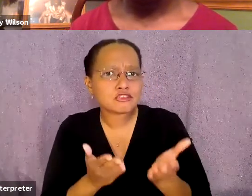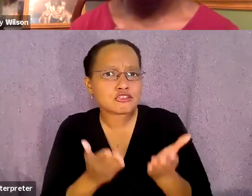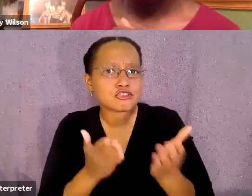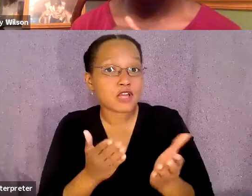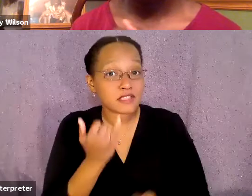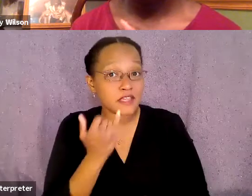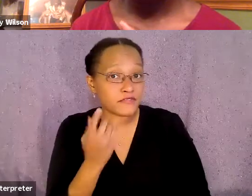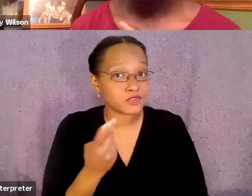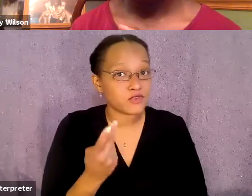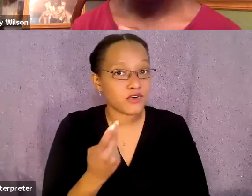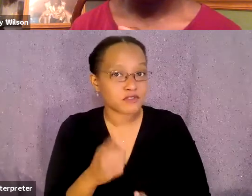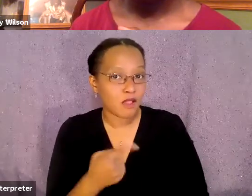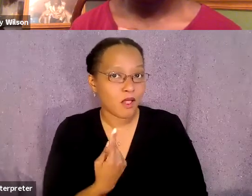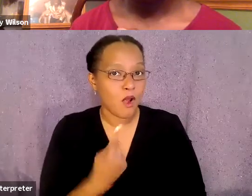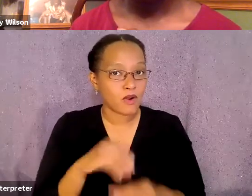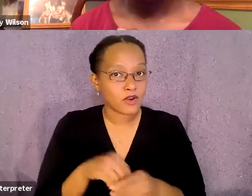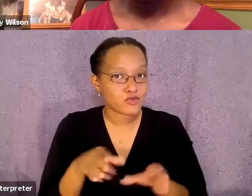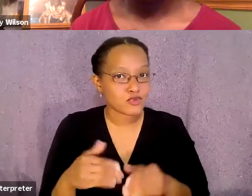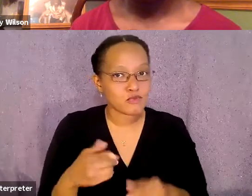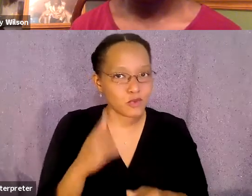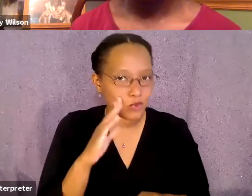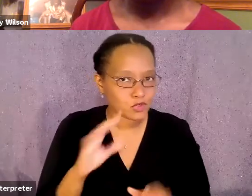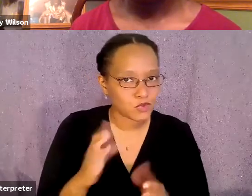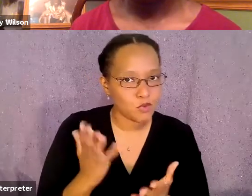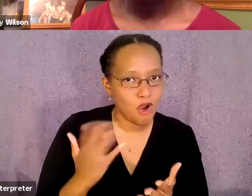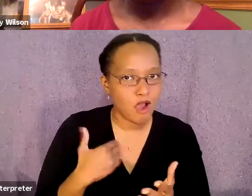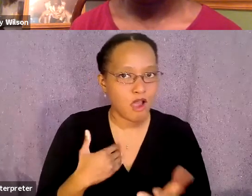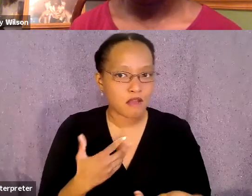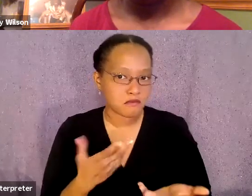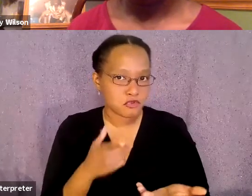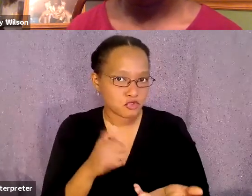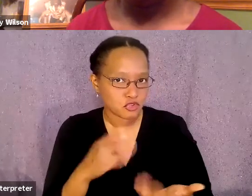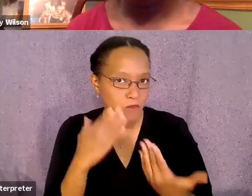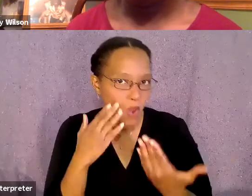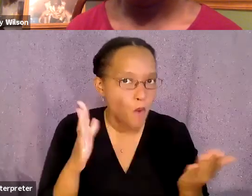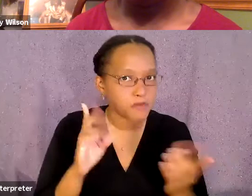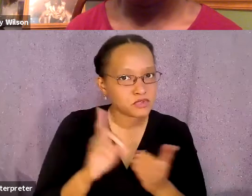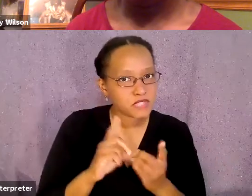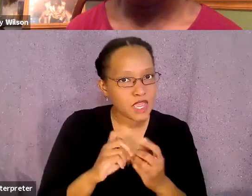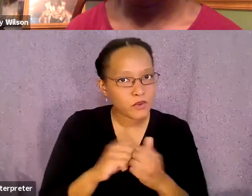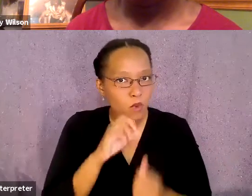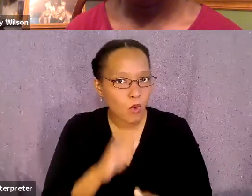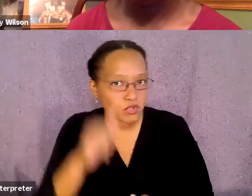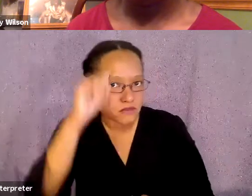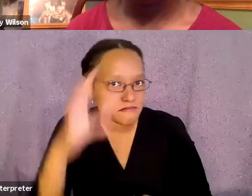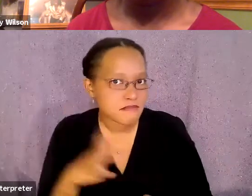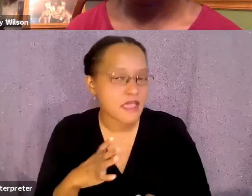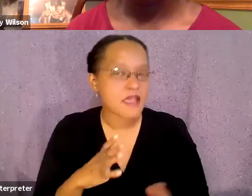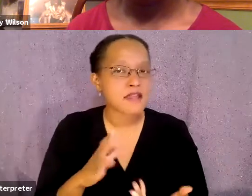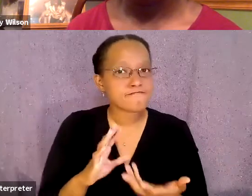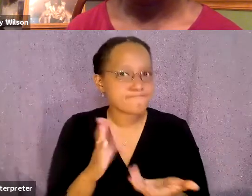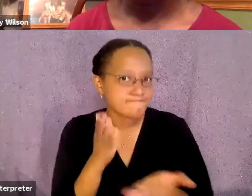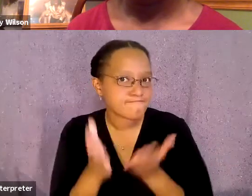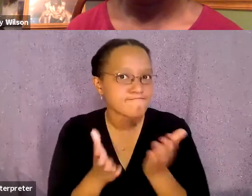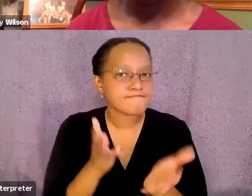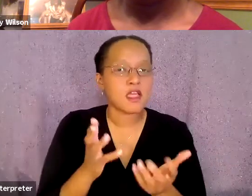room, what would I do? And all these things about how I should be open to dating older men. And there is this whole, and I